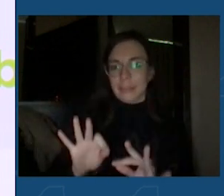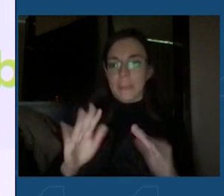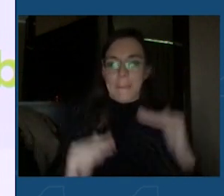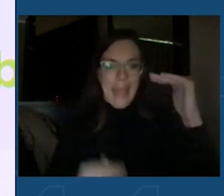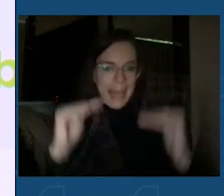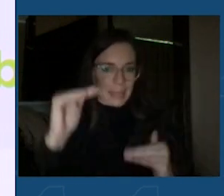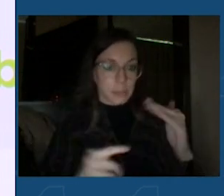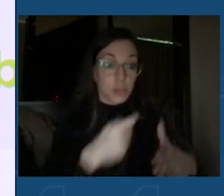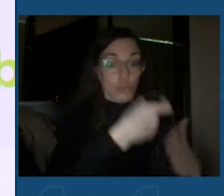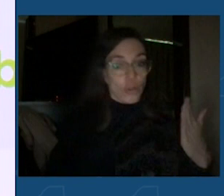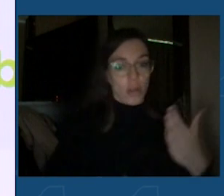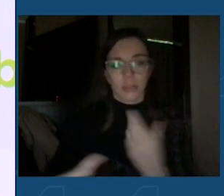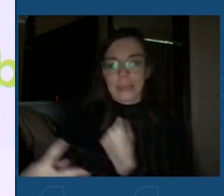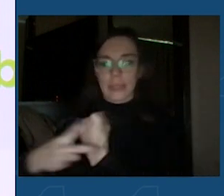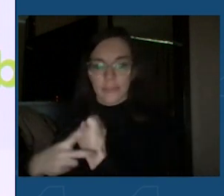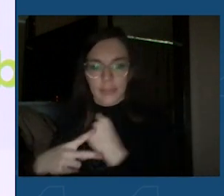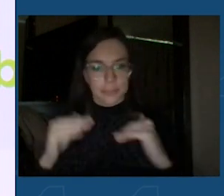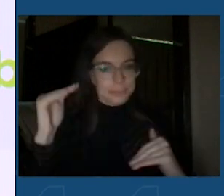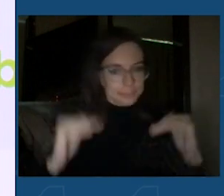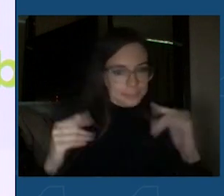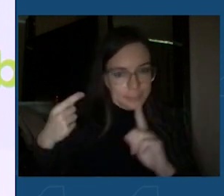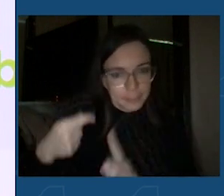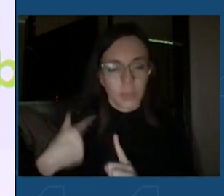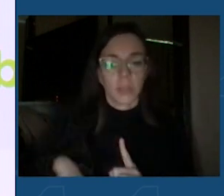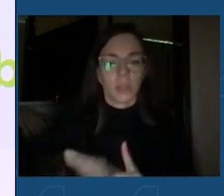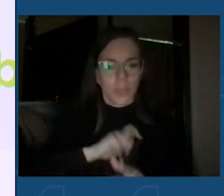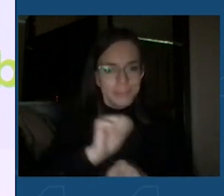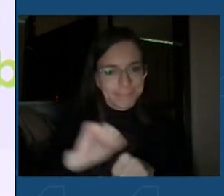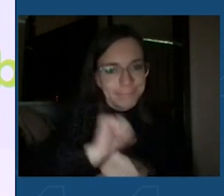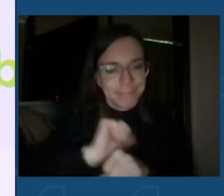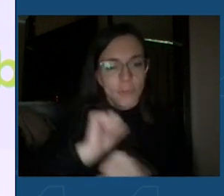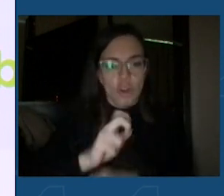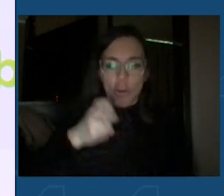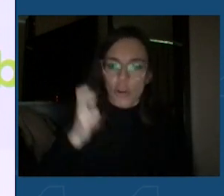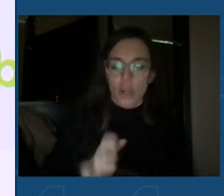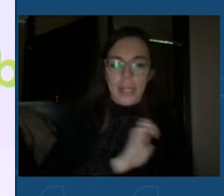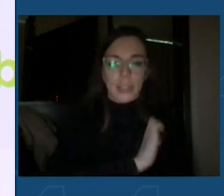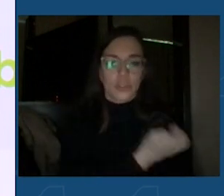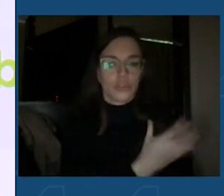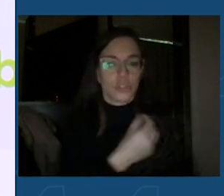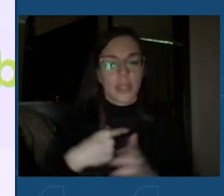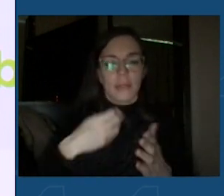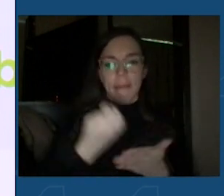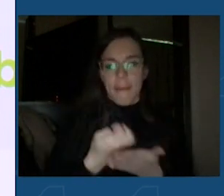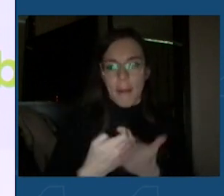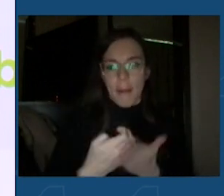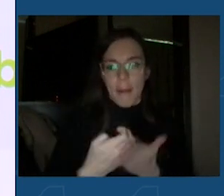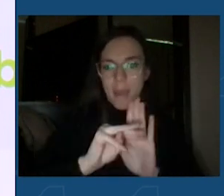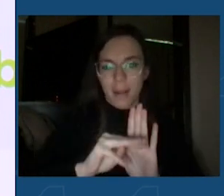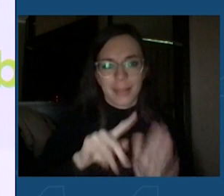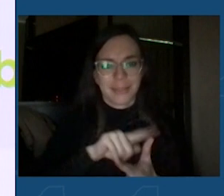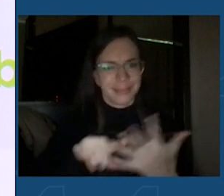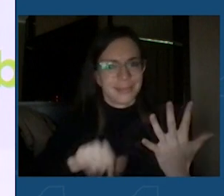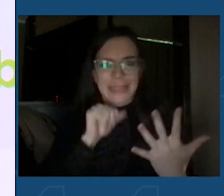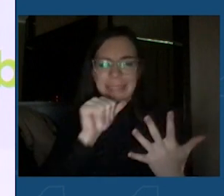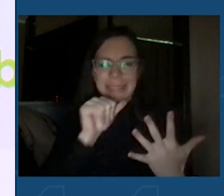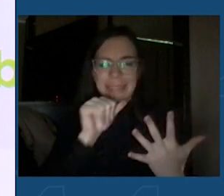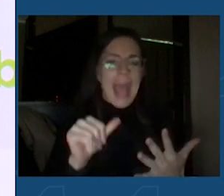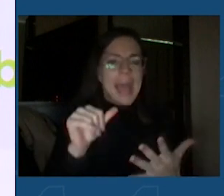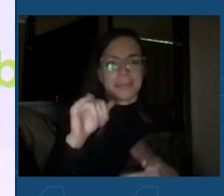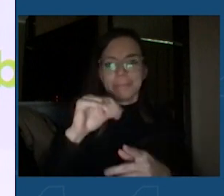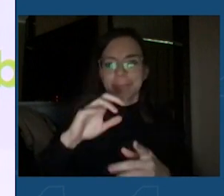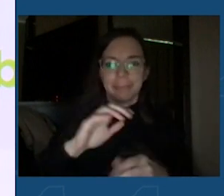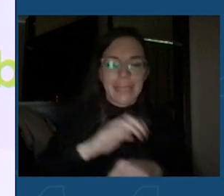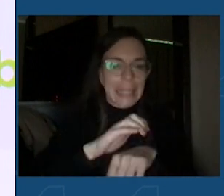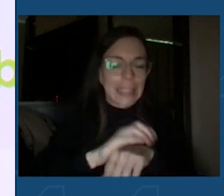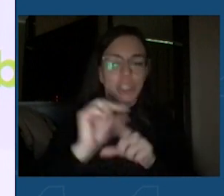savings. We performed hard energy and economic modeling. This is not a bunch of words by an English major. That's